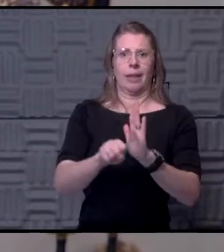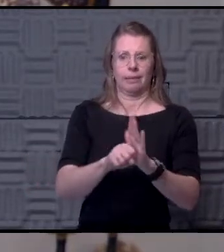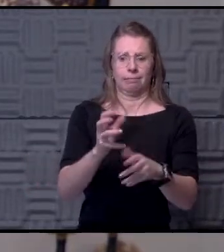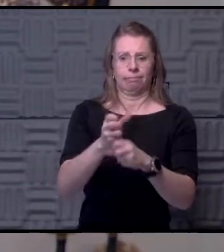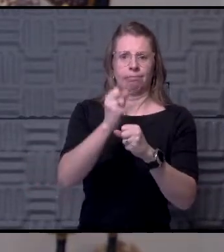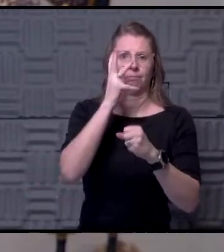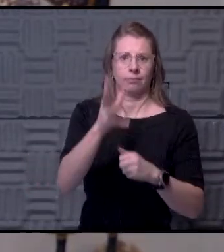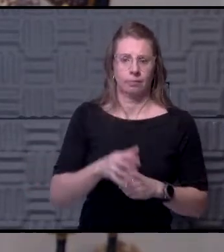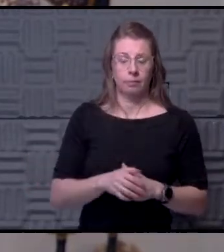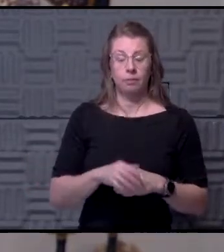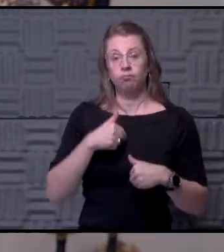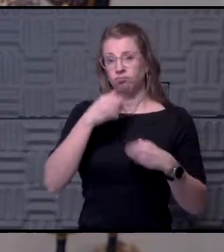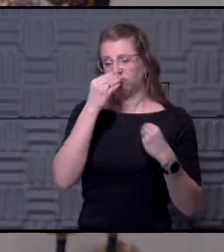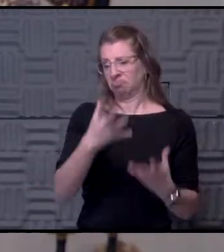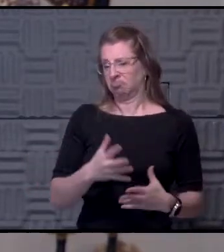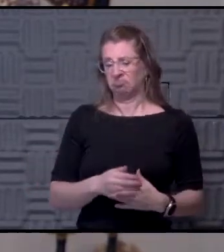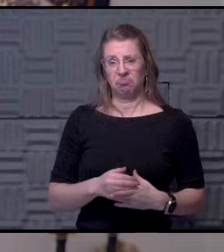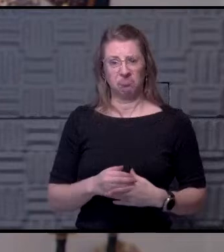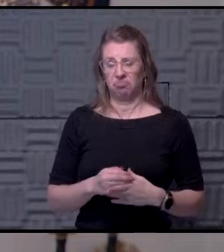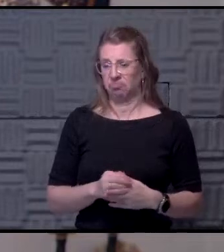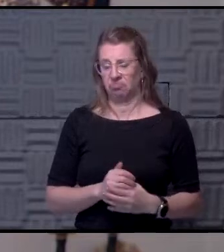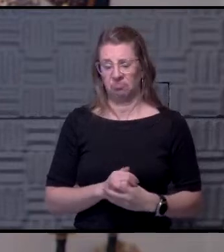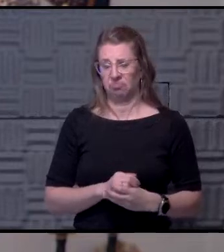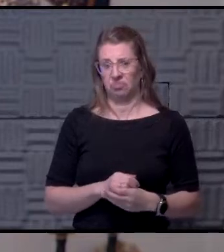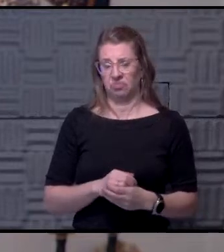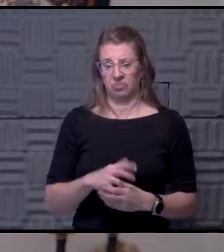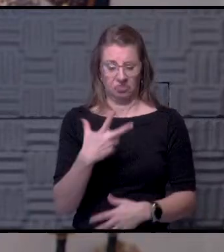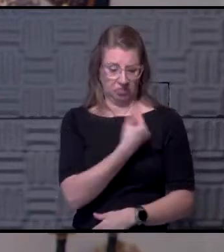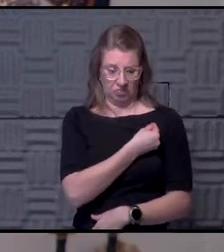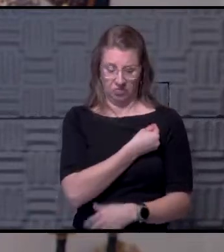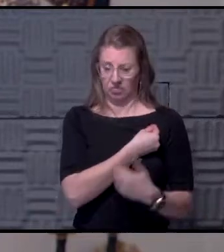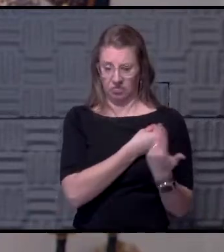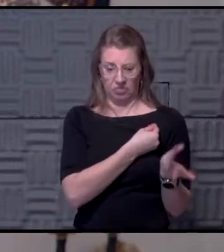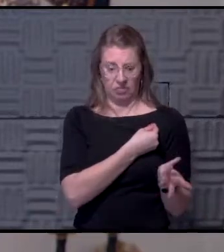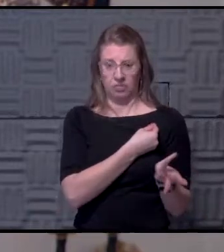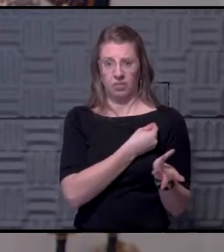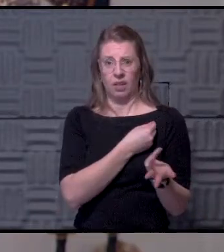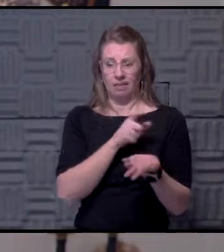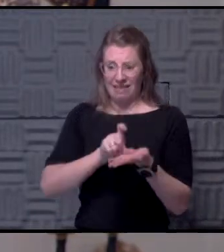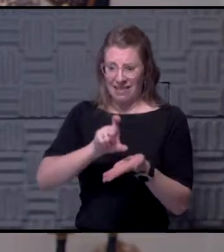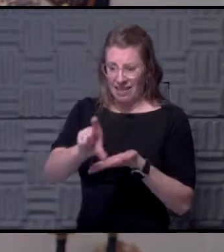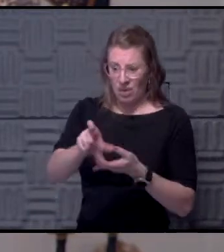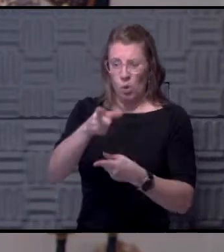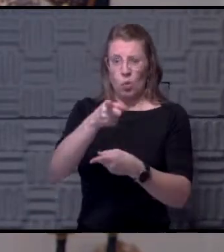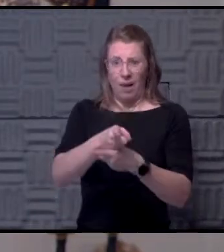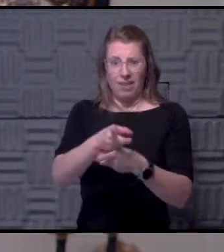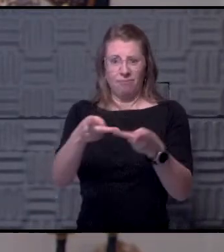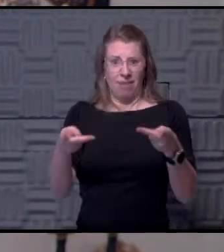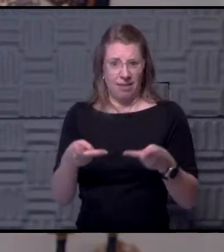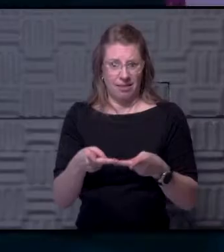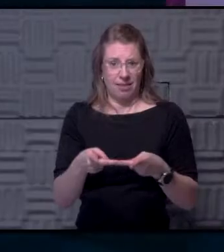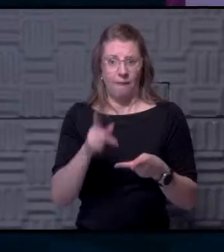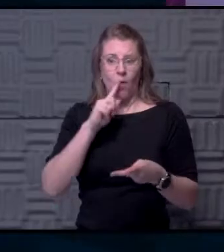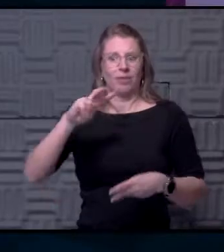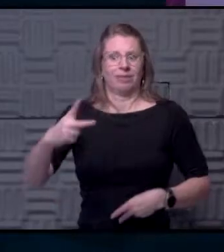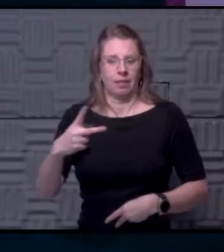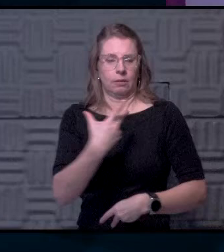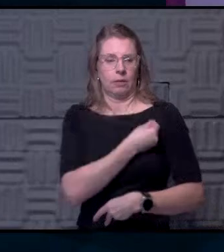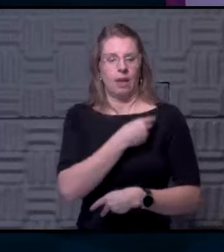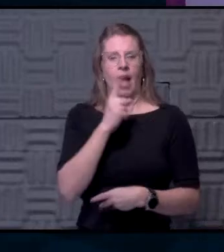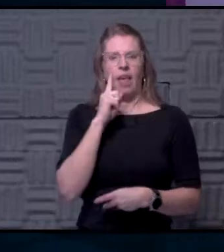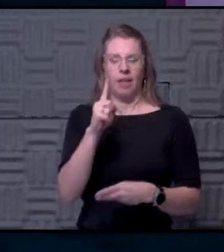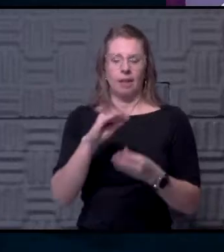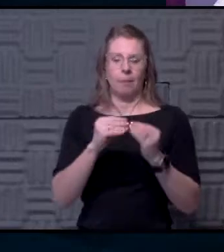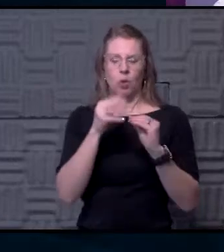where they get as long as it's where it's allocated to, because then it syncs up right. I think the numbers would wash out